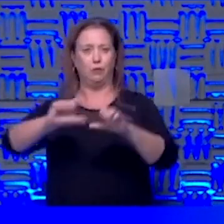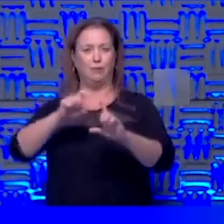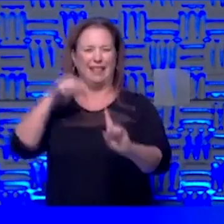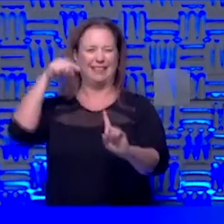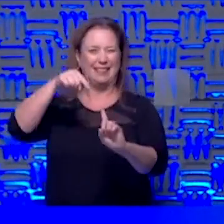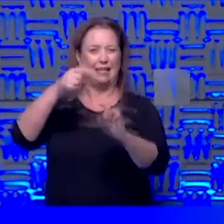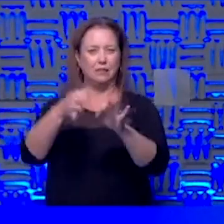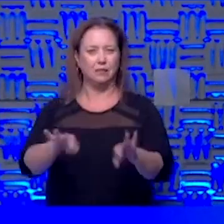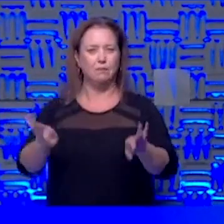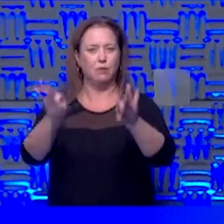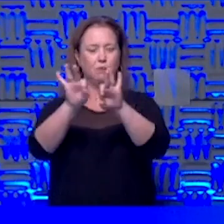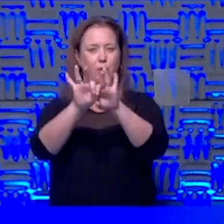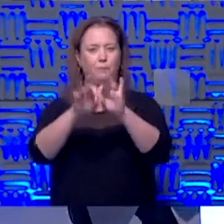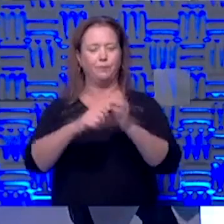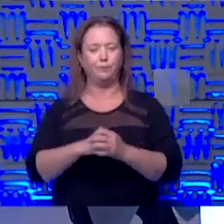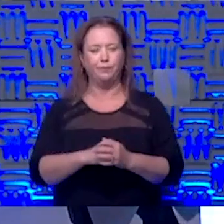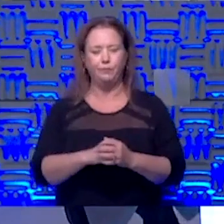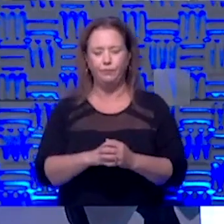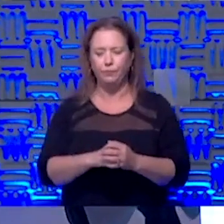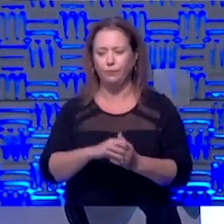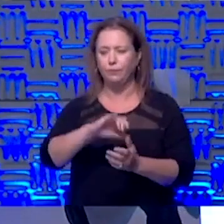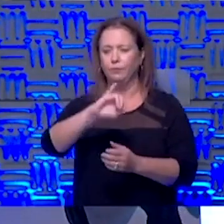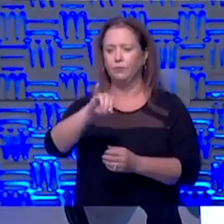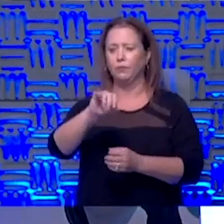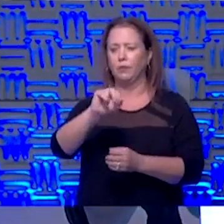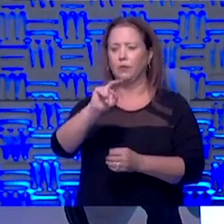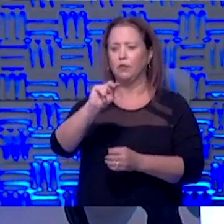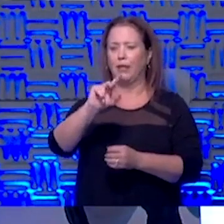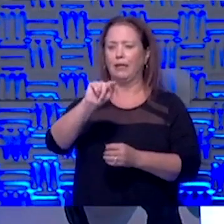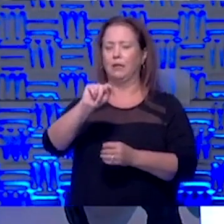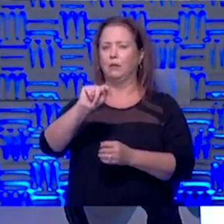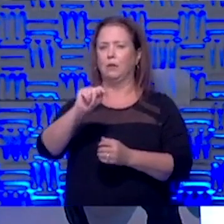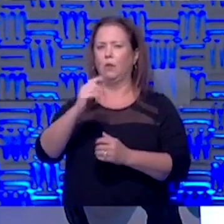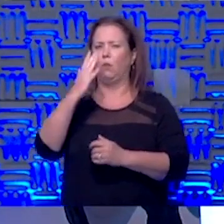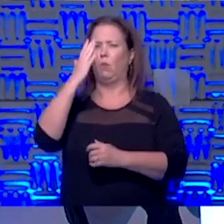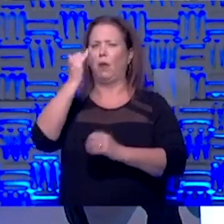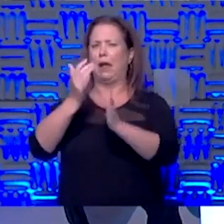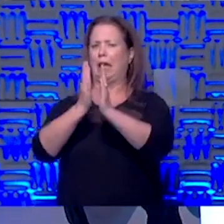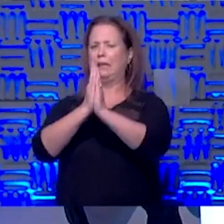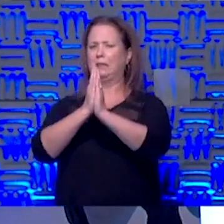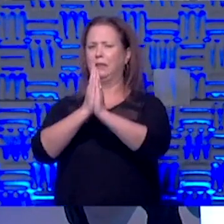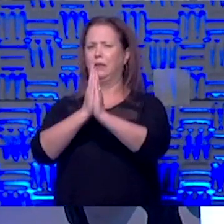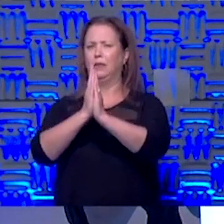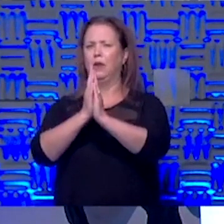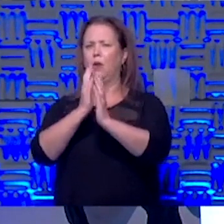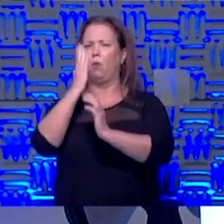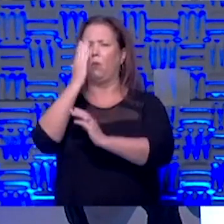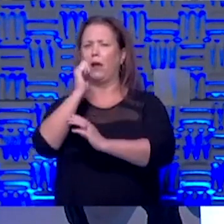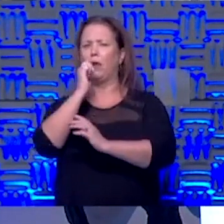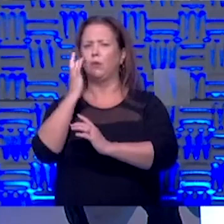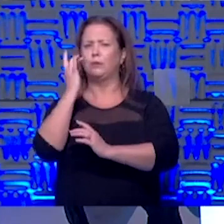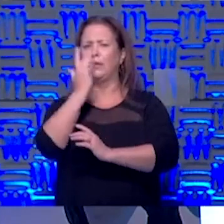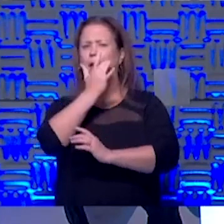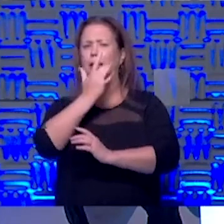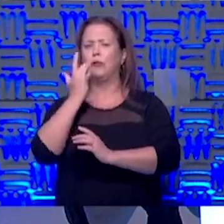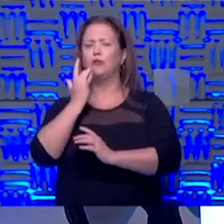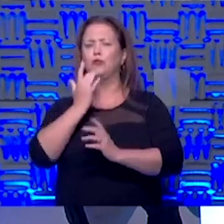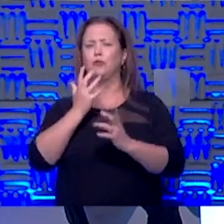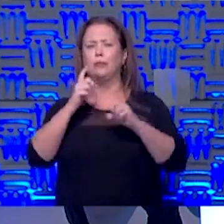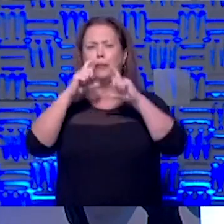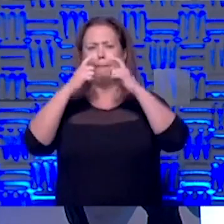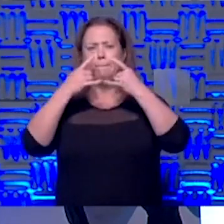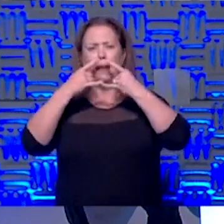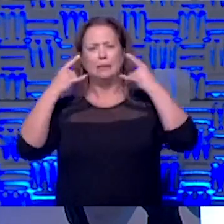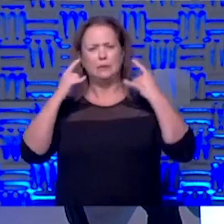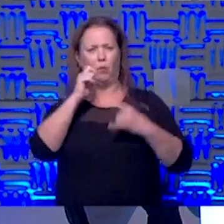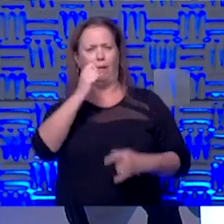thing. Janet wants to know, why are you not supposed to touch your mask? Don't touch the mask. Well, we know where those viral particles